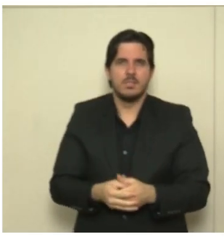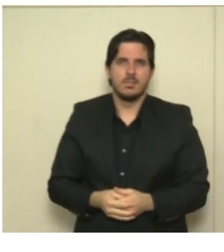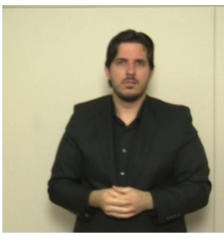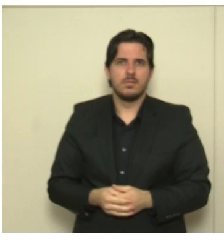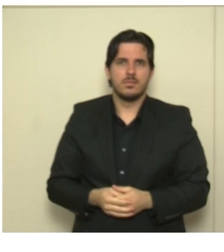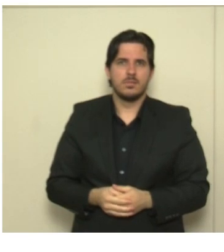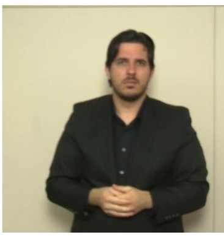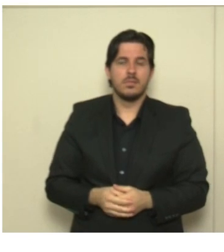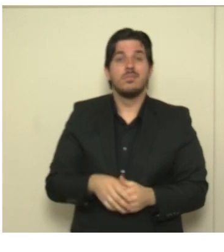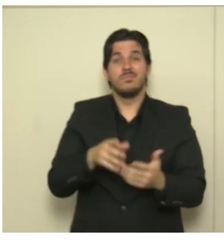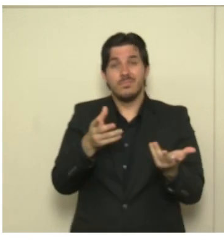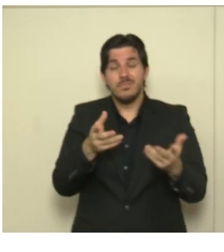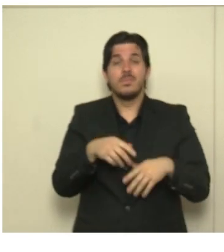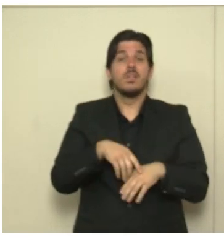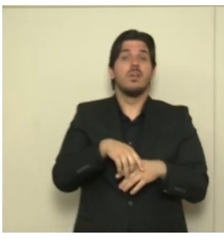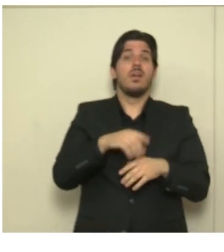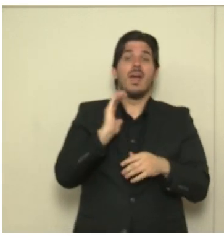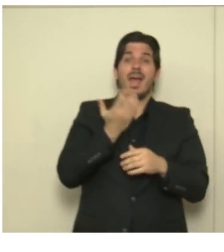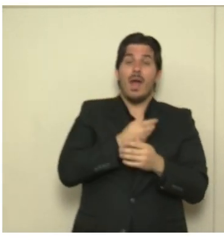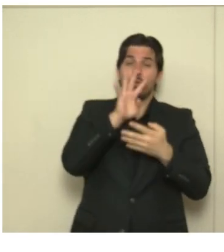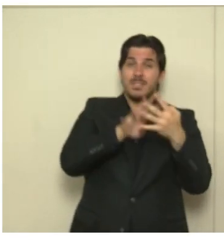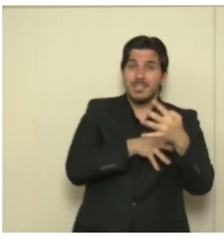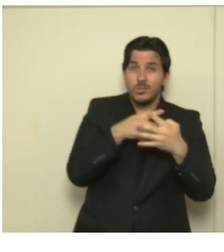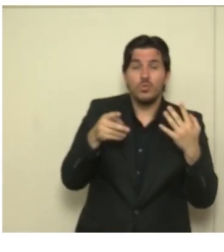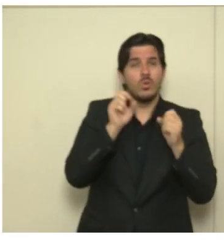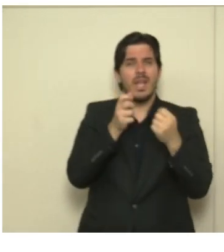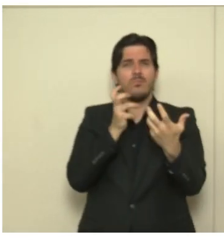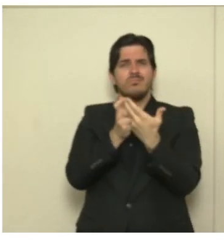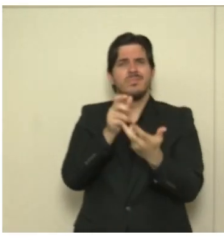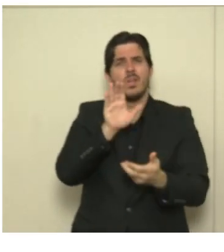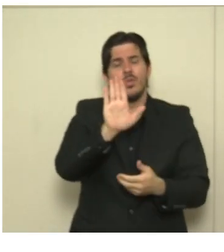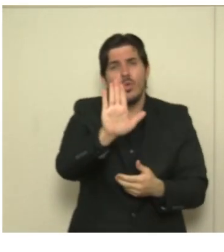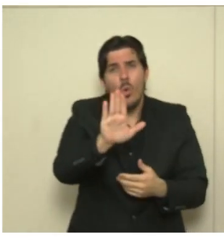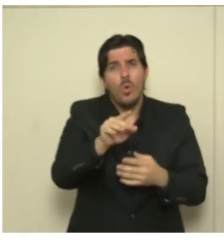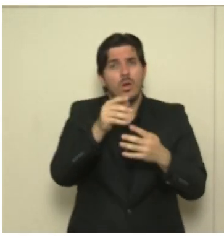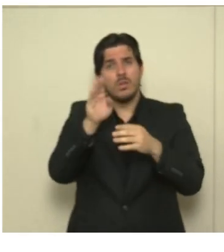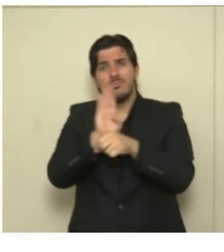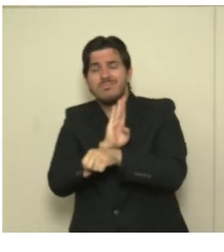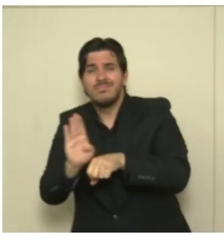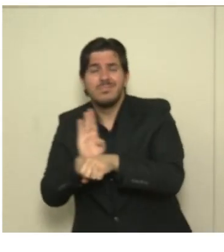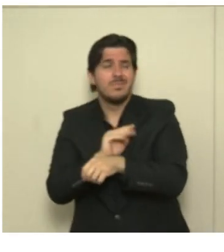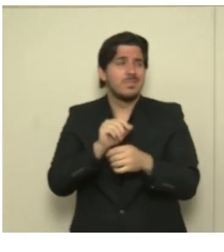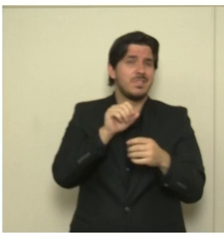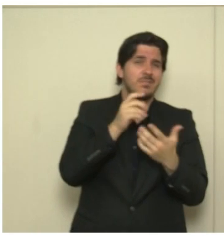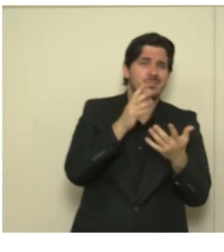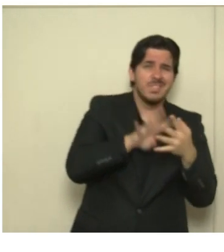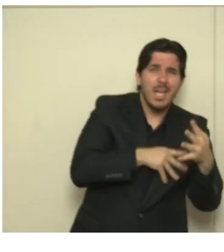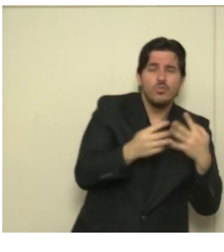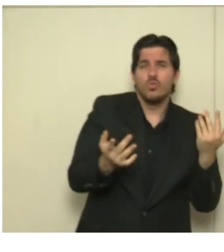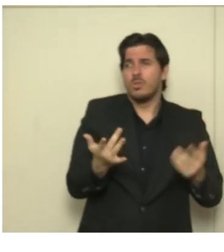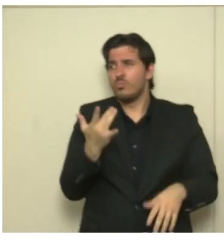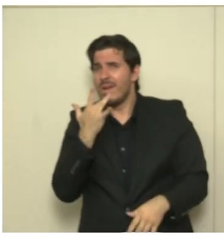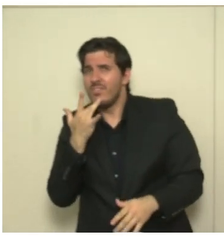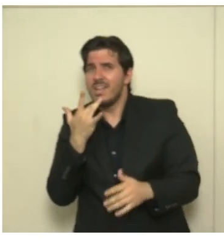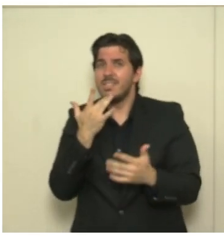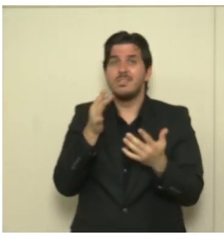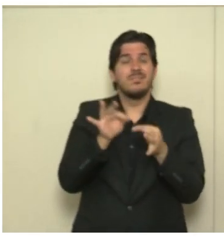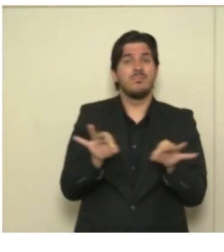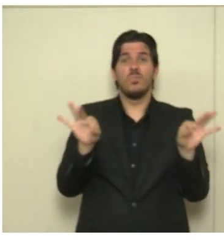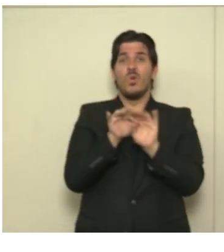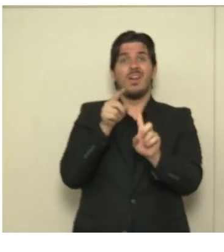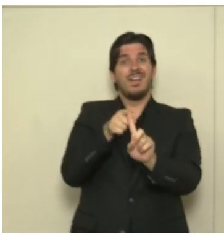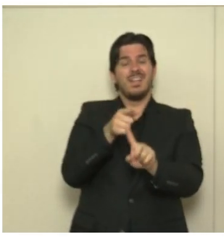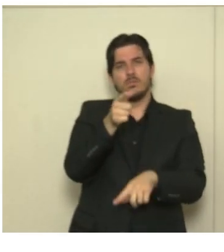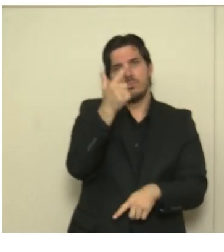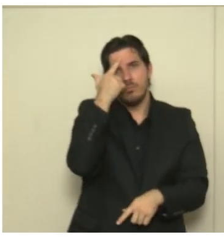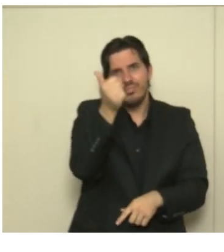anyone's schedule or circumstances or your personal preference. It's really up to you, the voter. I just want to encourage all eligible